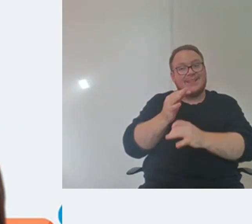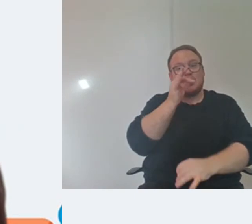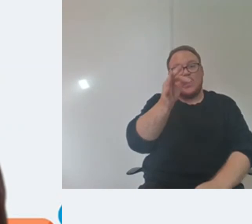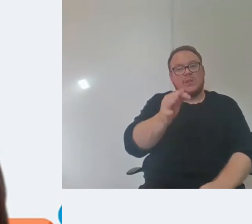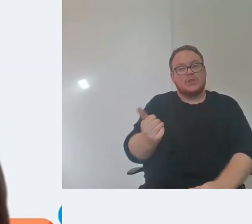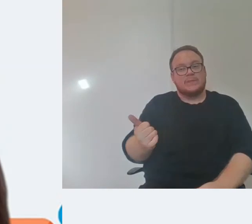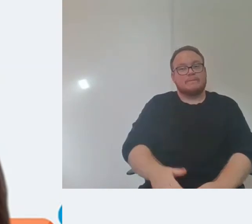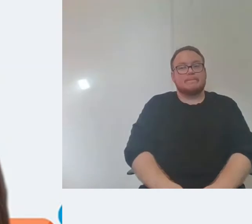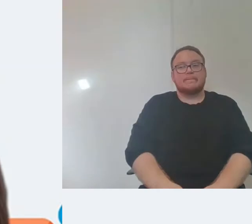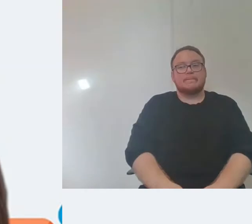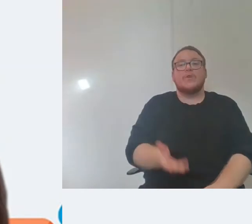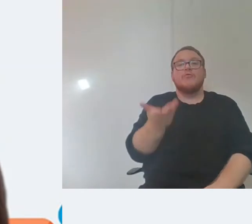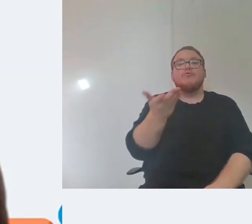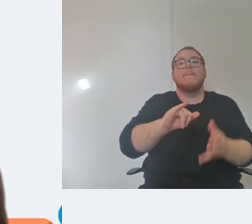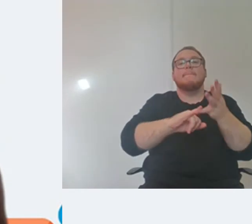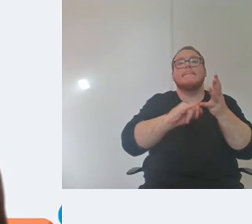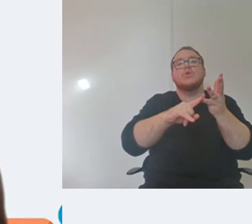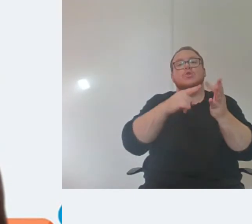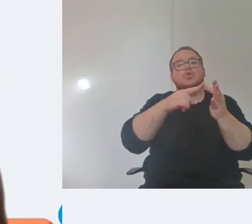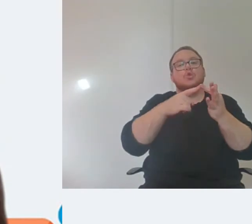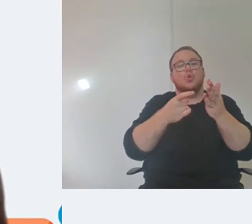from Sue Rankin.